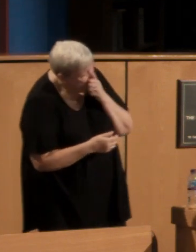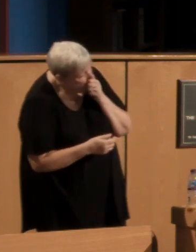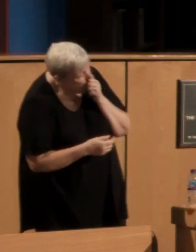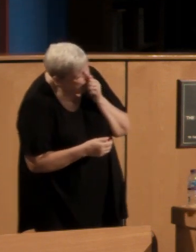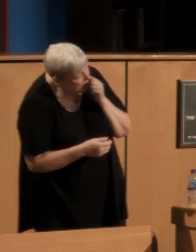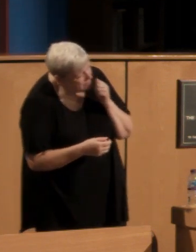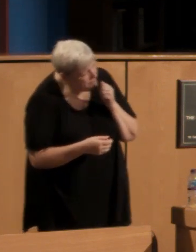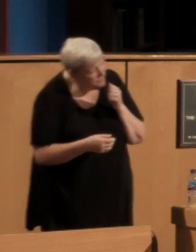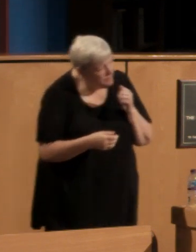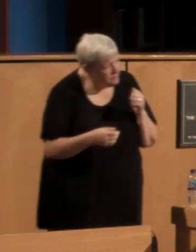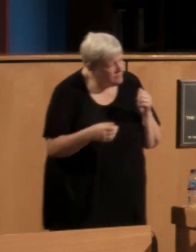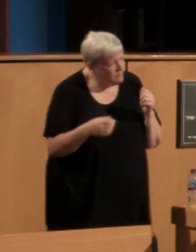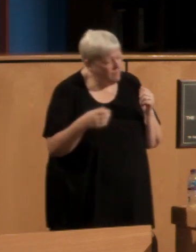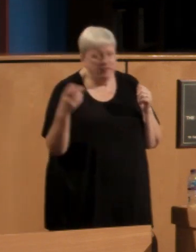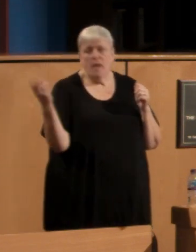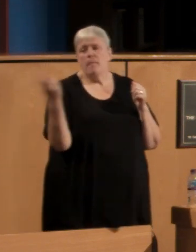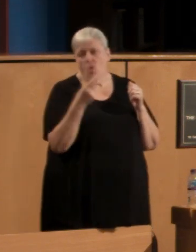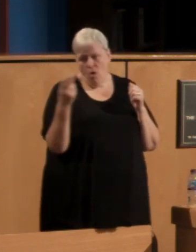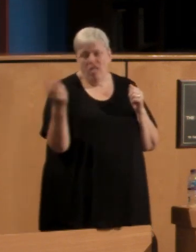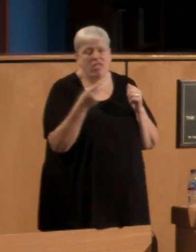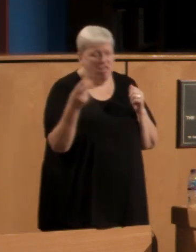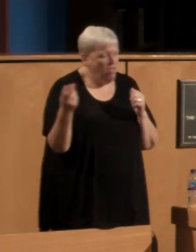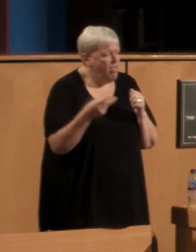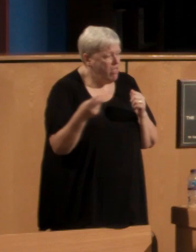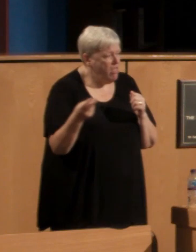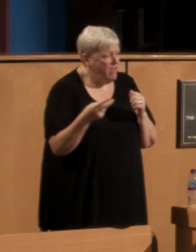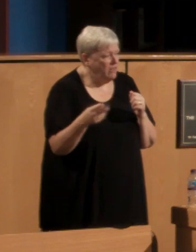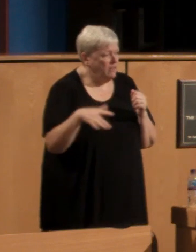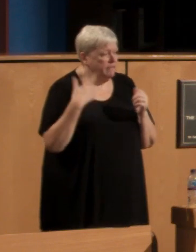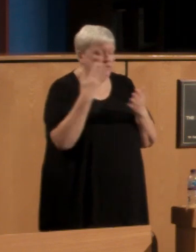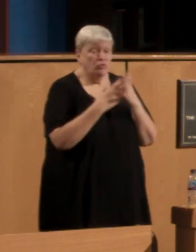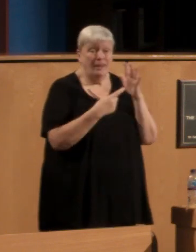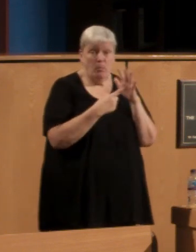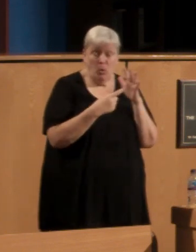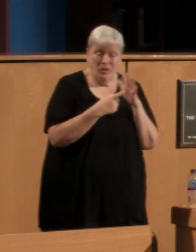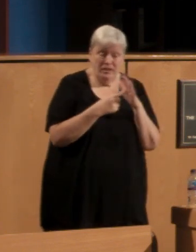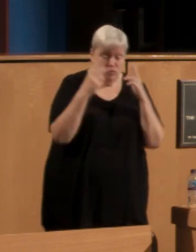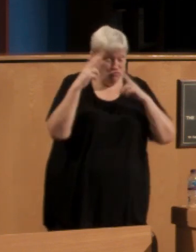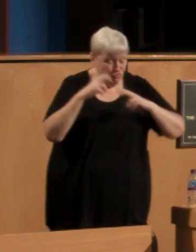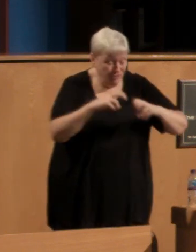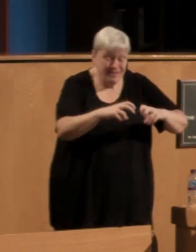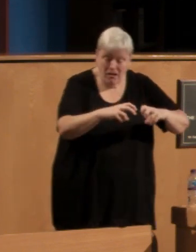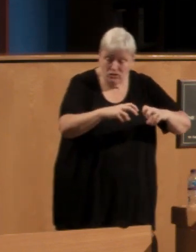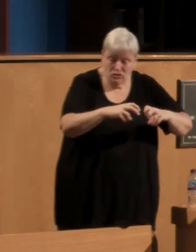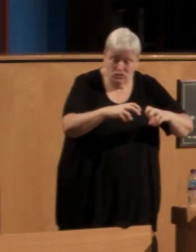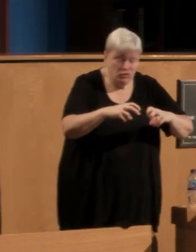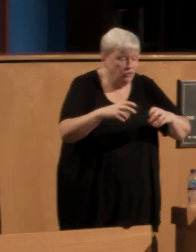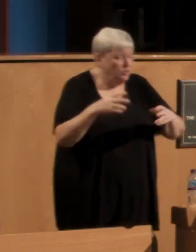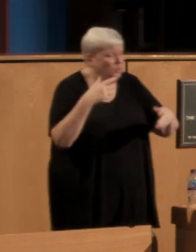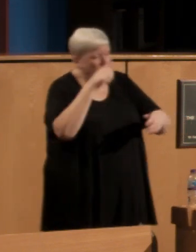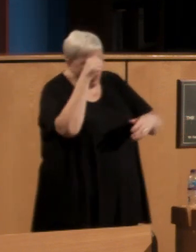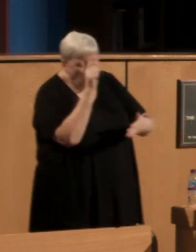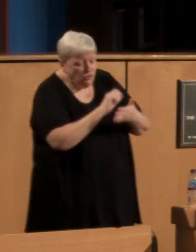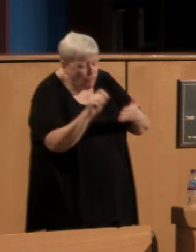Yeah, I think it does both, in a way. It's harder. I feel it's very important to do a lot of research when you write stuff and to really know what you're writing